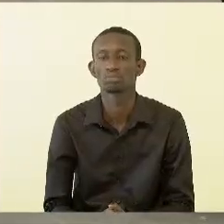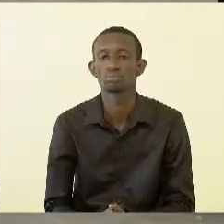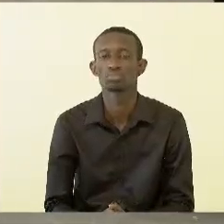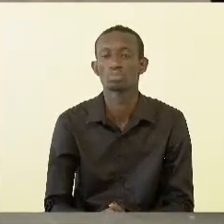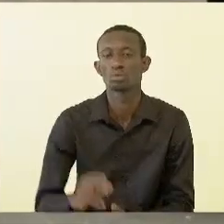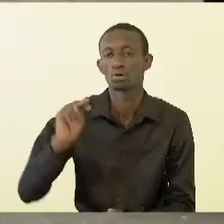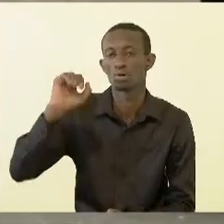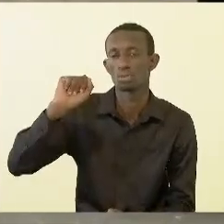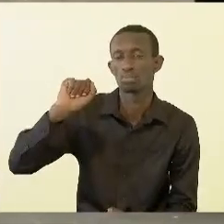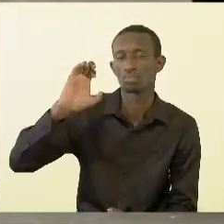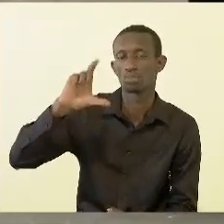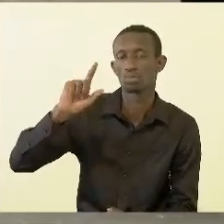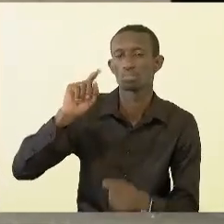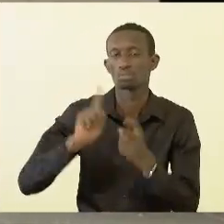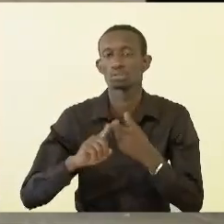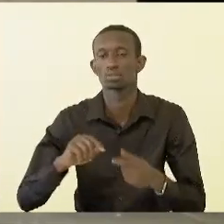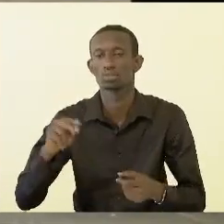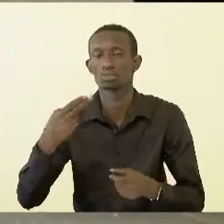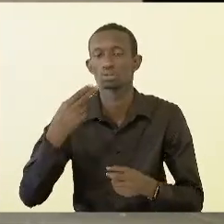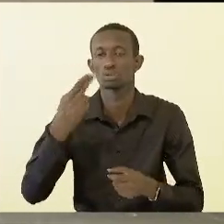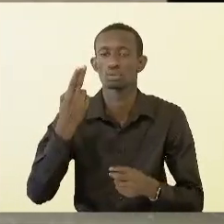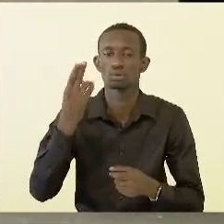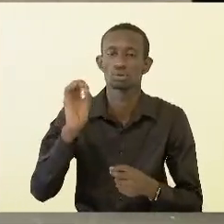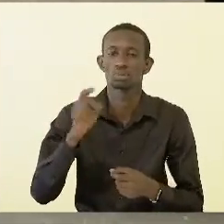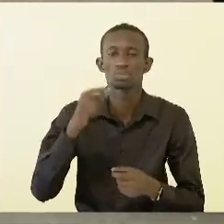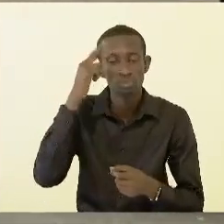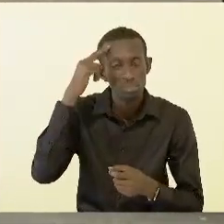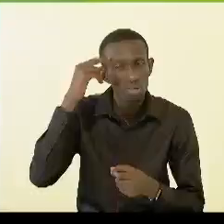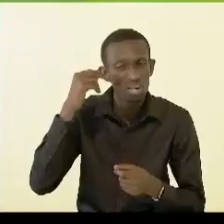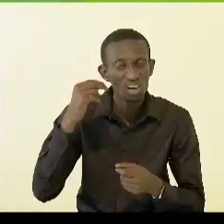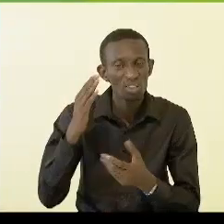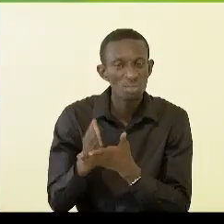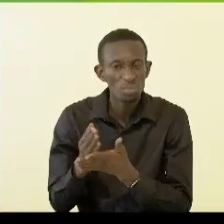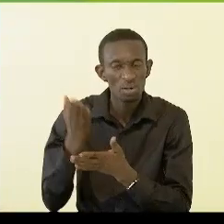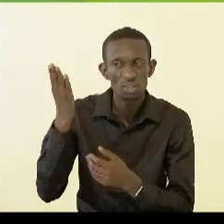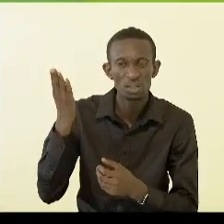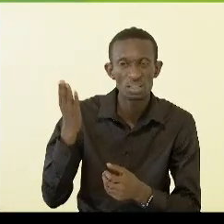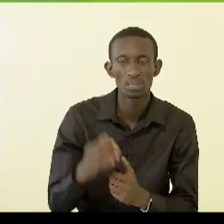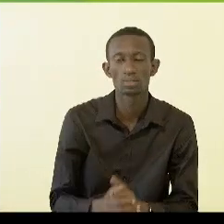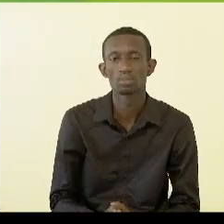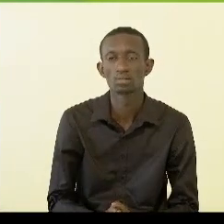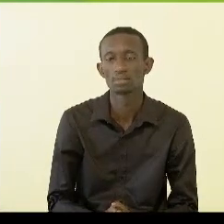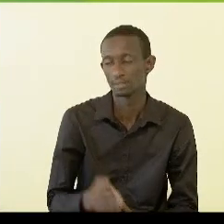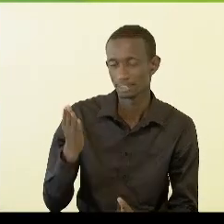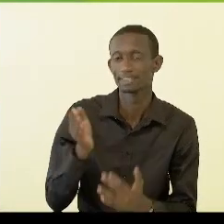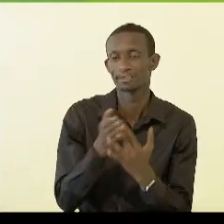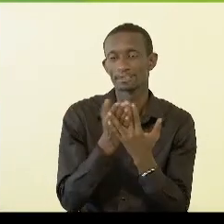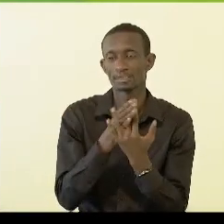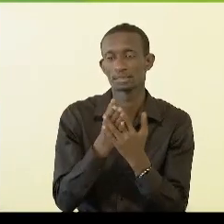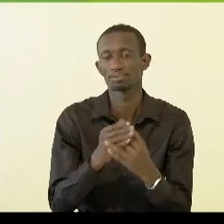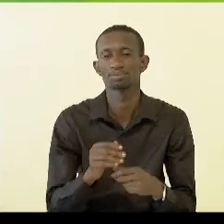sodium chloride and water. You remember the type of reaction is this? Said this is a